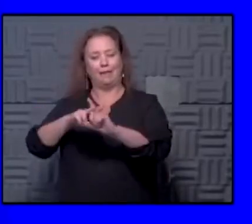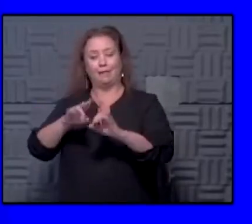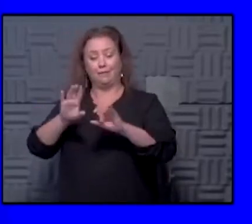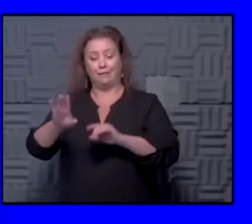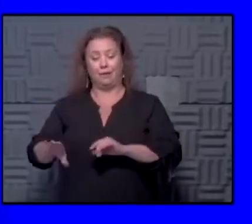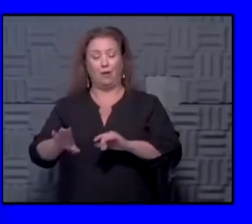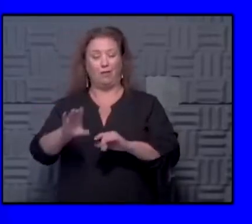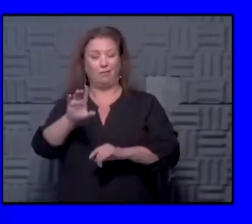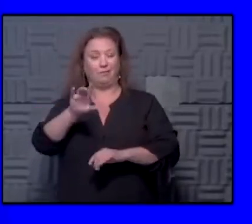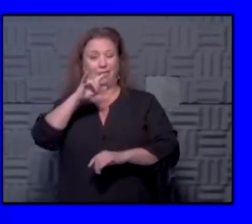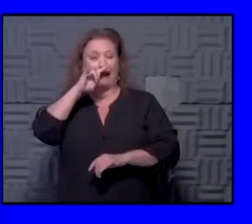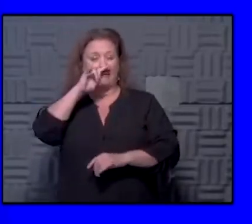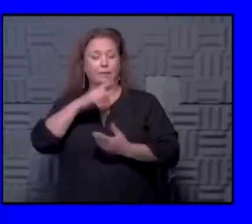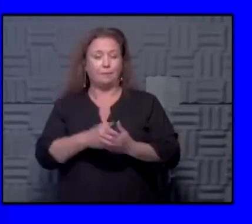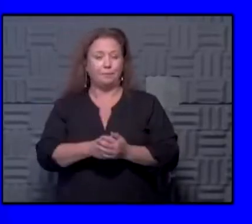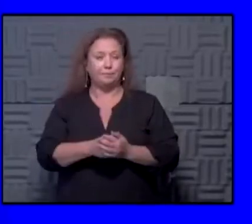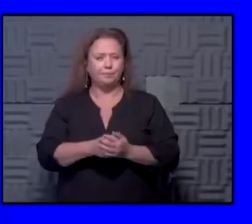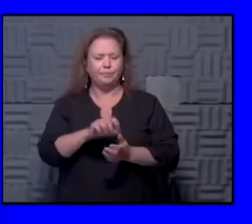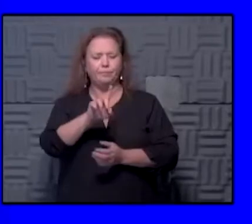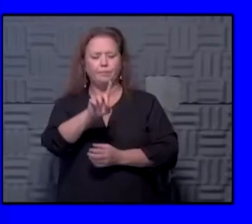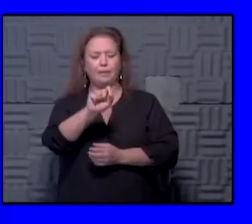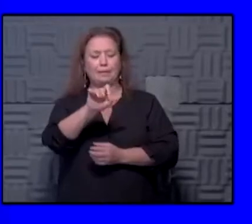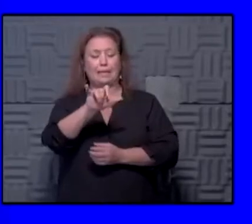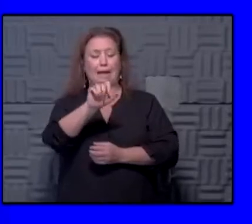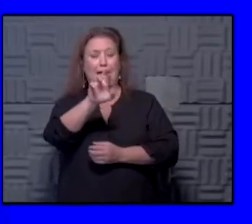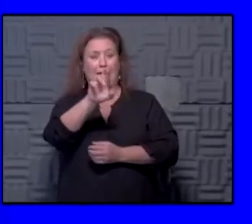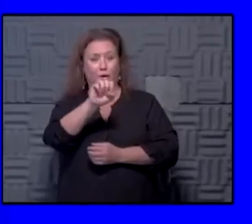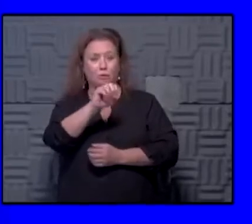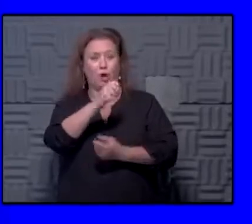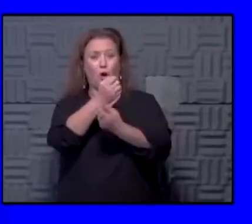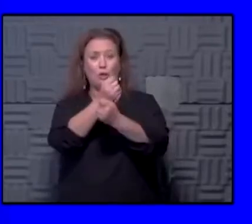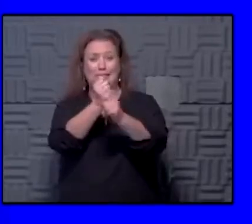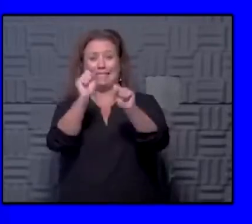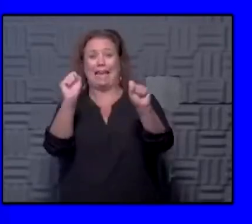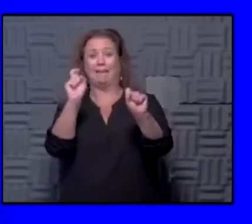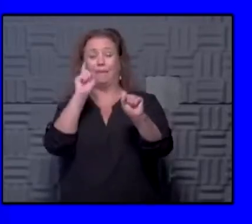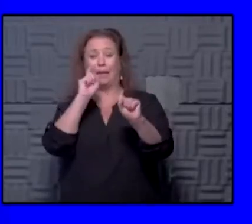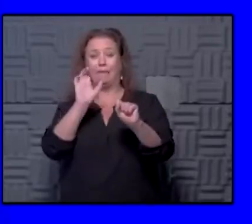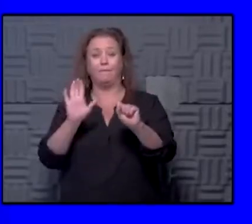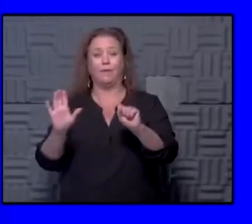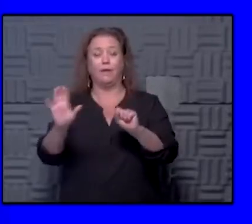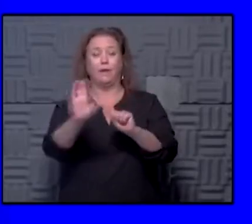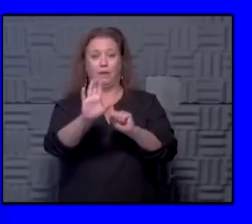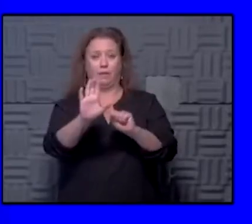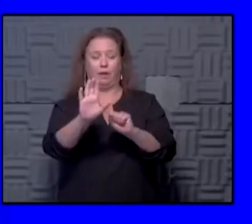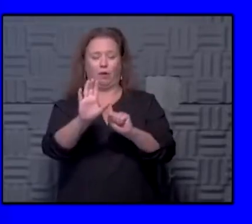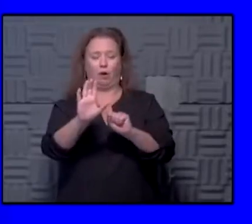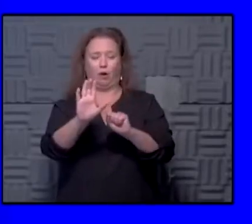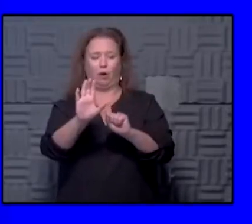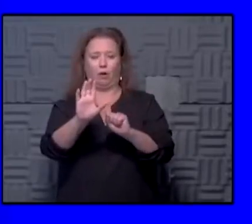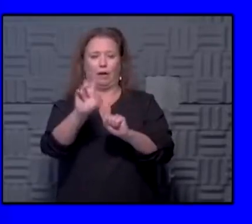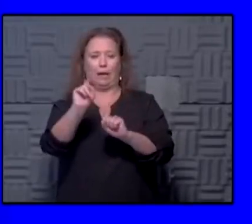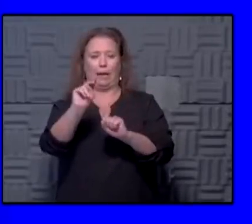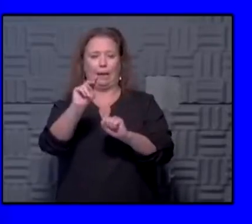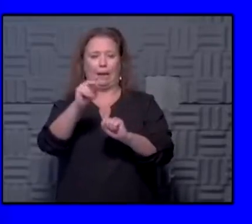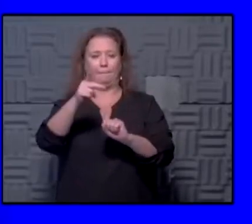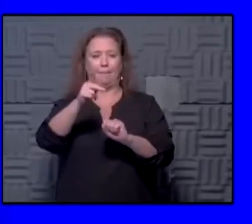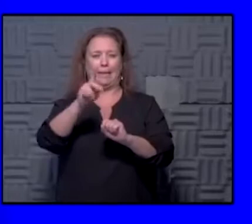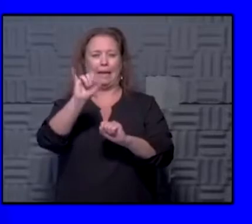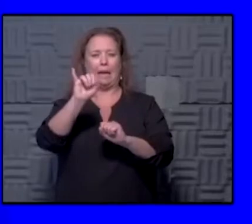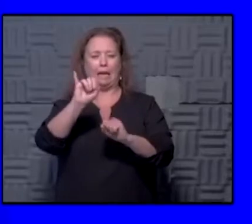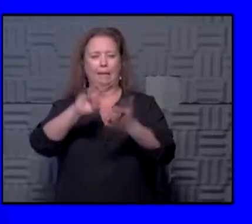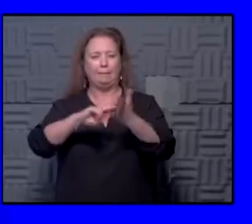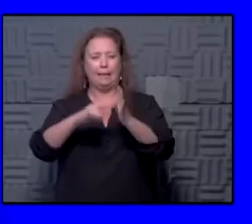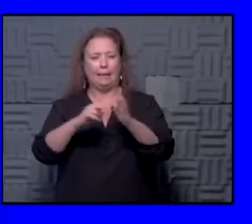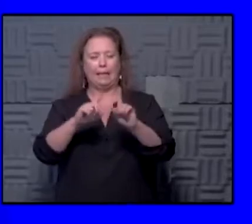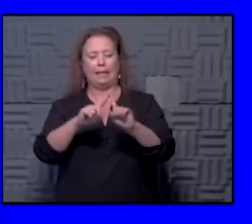as daycares, it looks like daycares are safe if they are taking those non-pharmaceutical intervention, those NPI. So that's the